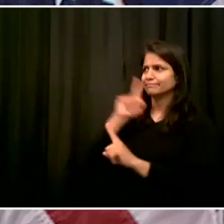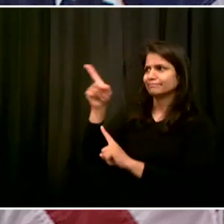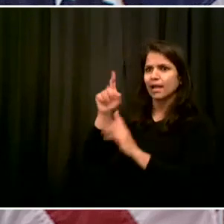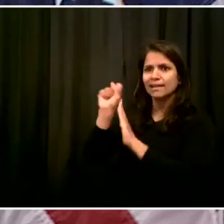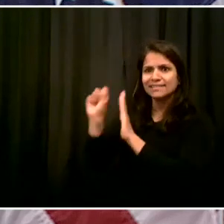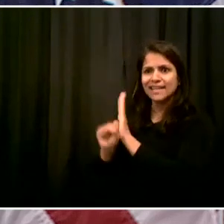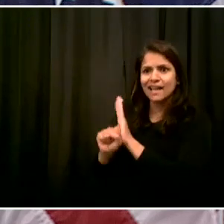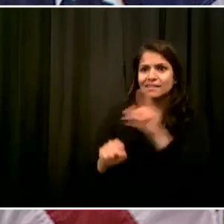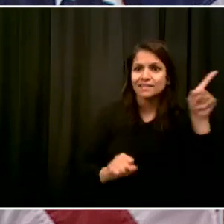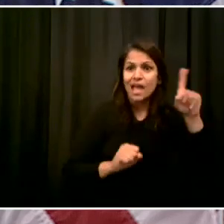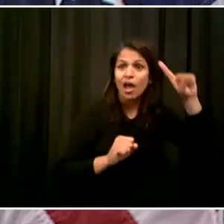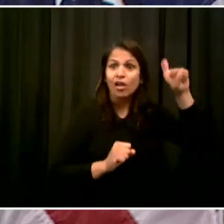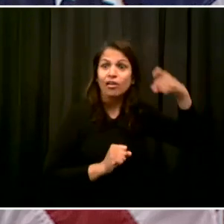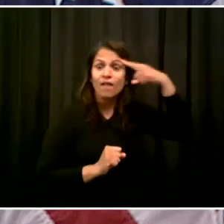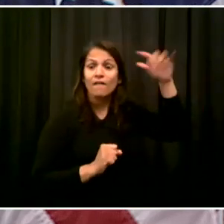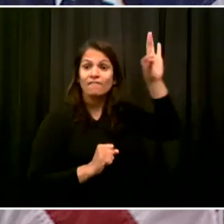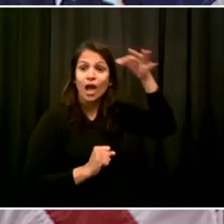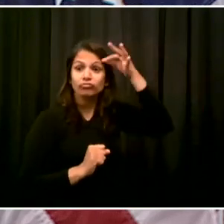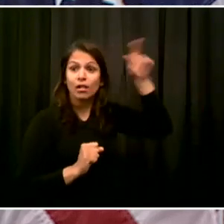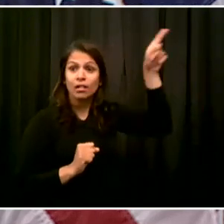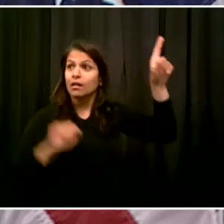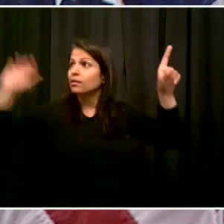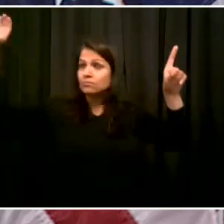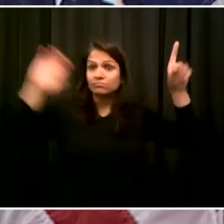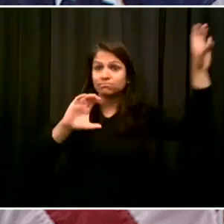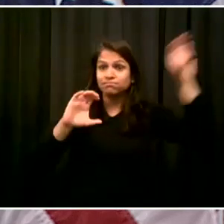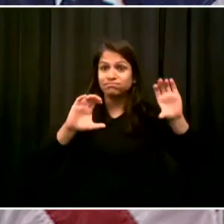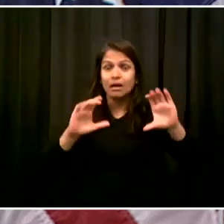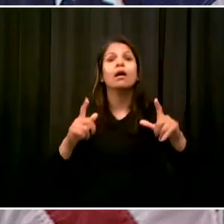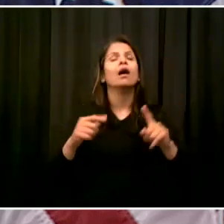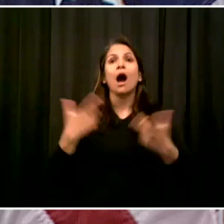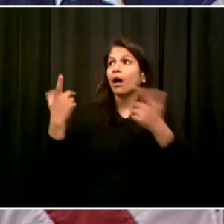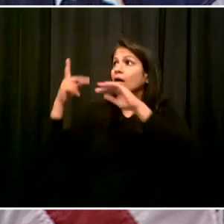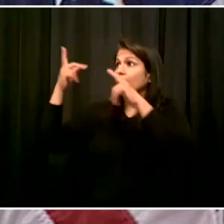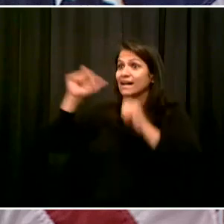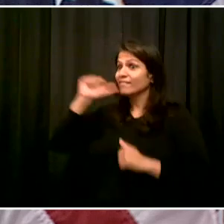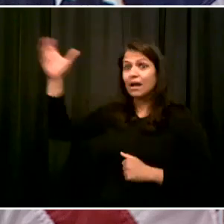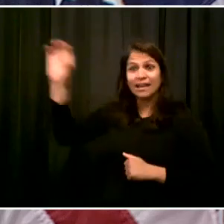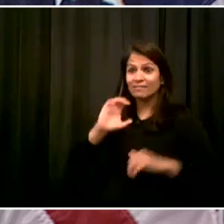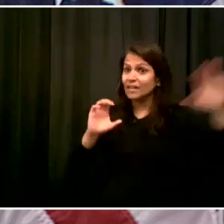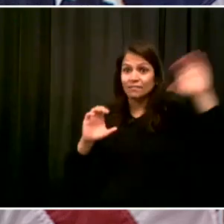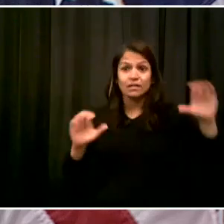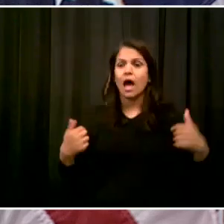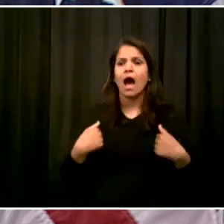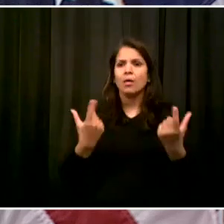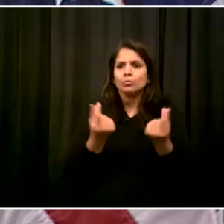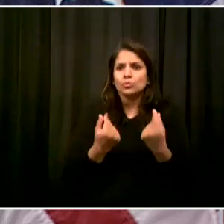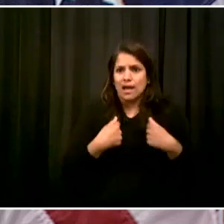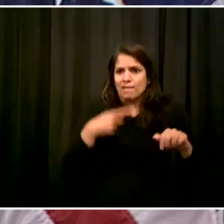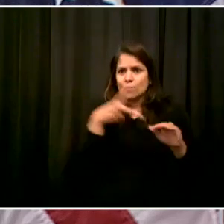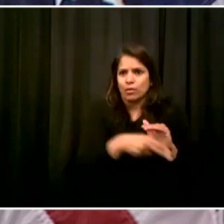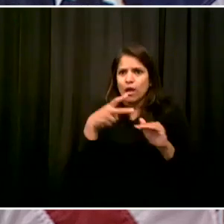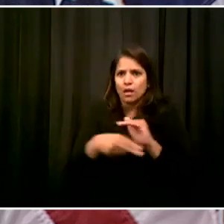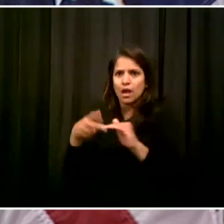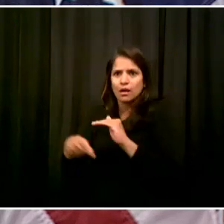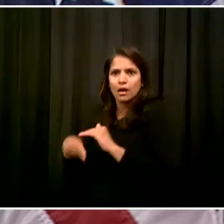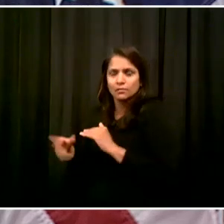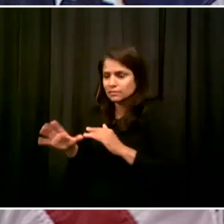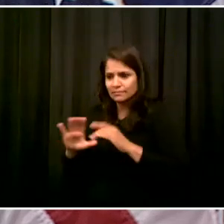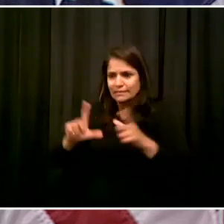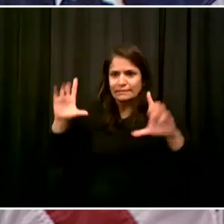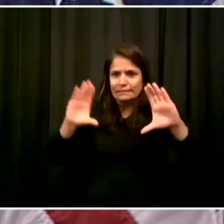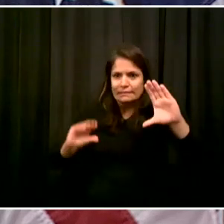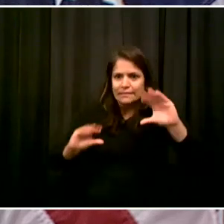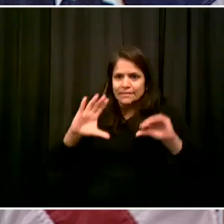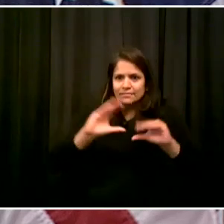don't accept ever excessive force used inappropriately, period.